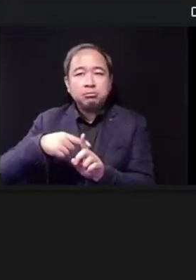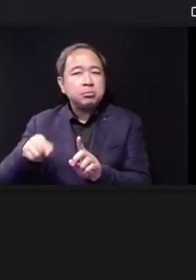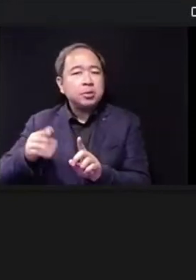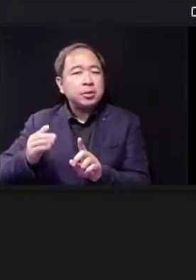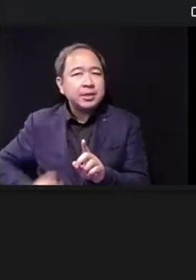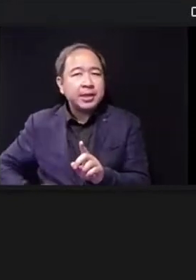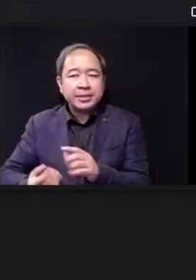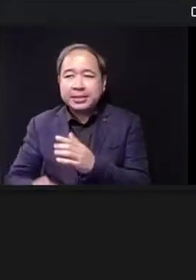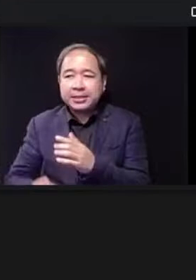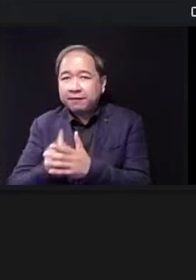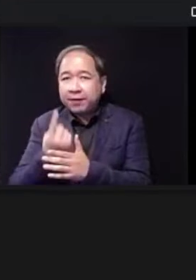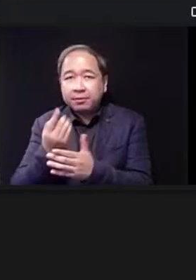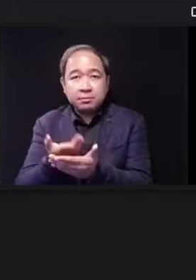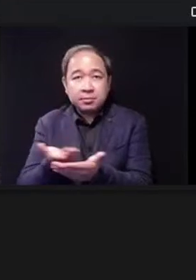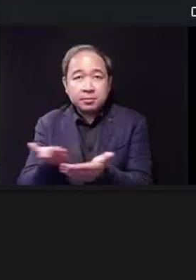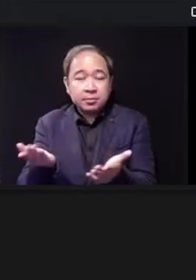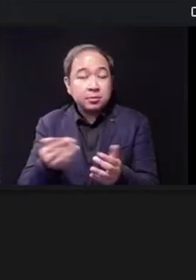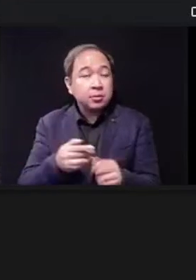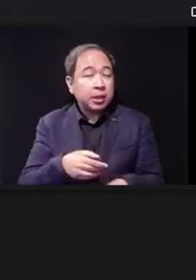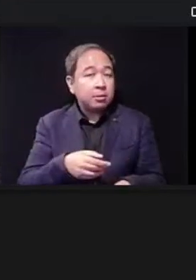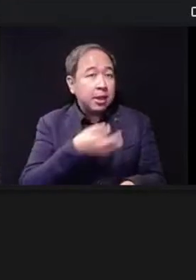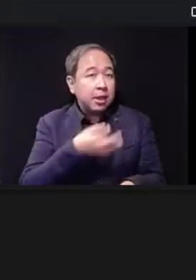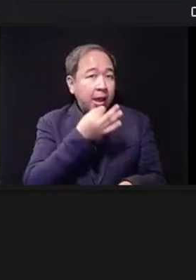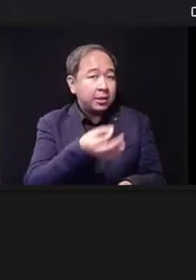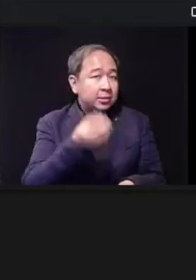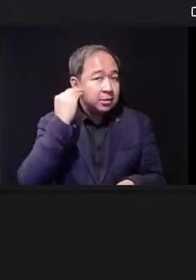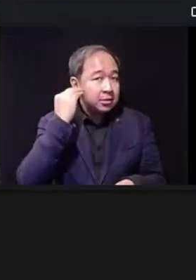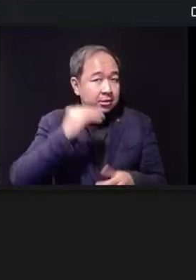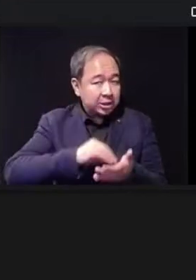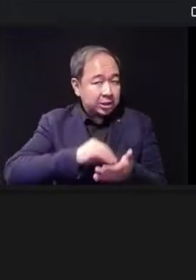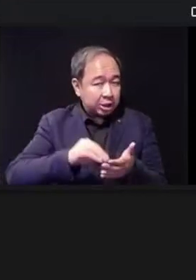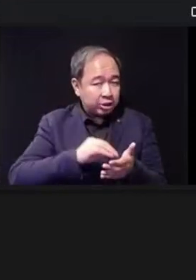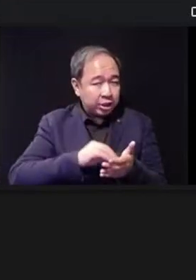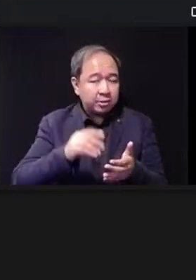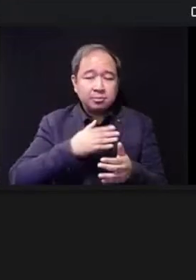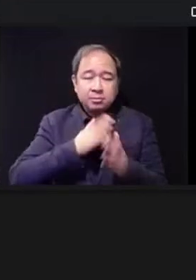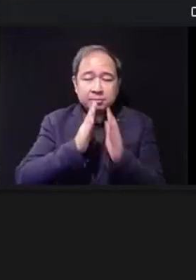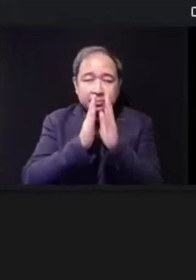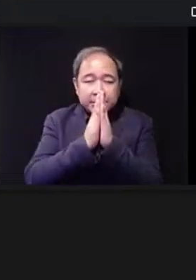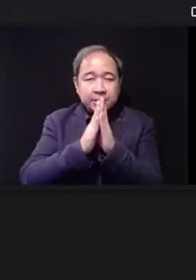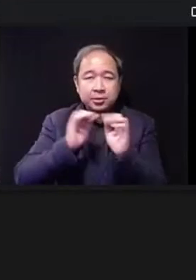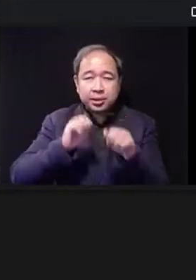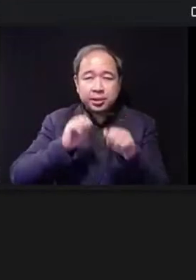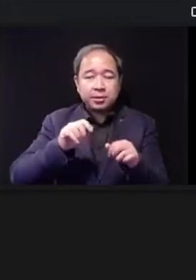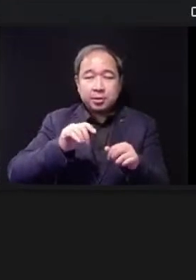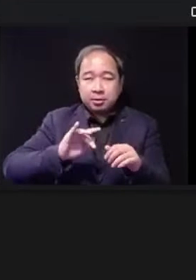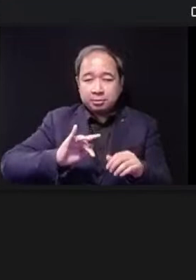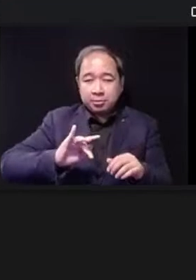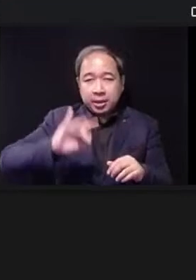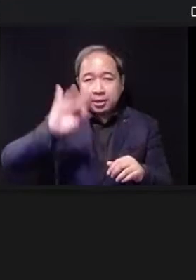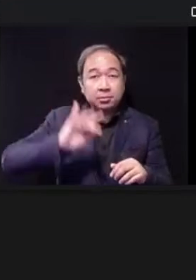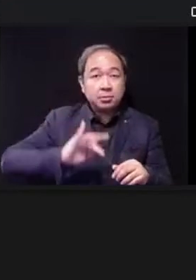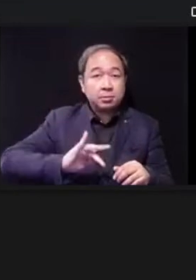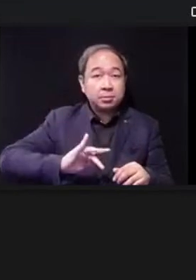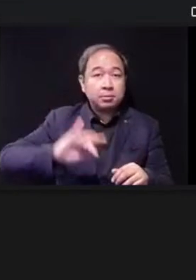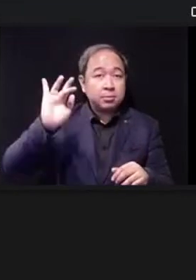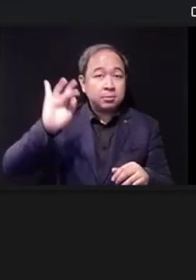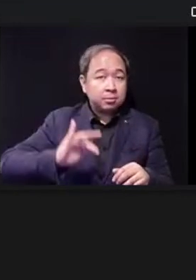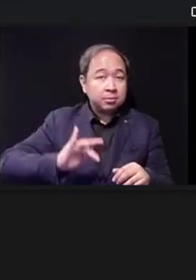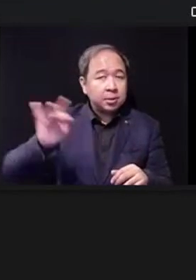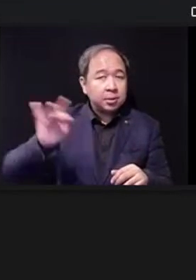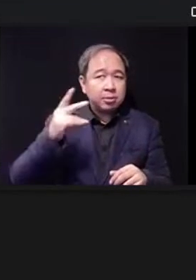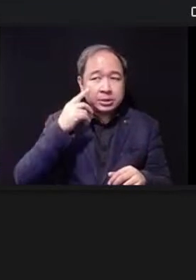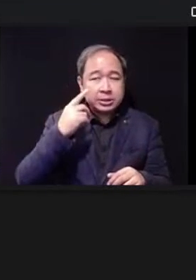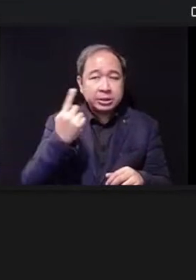May I request the Secretary to scroll down just slowly in case someone has